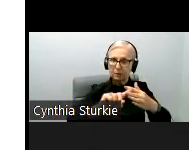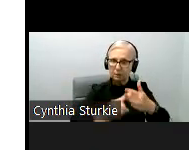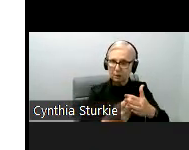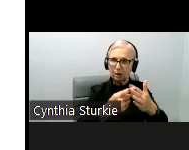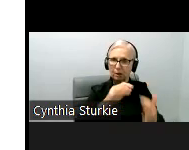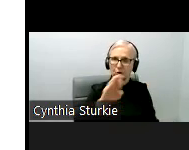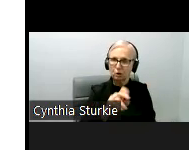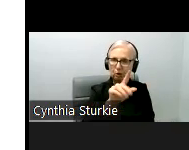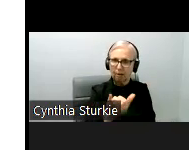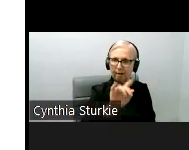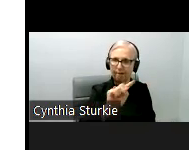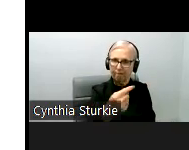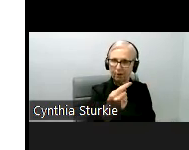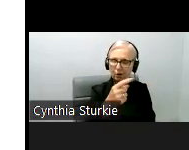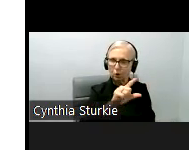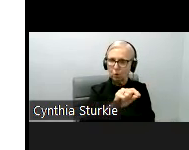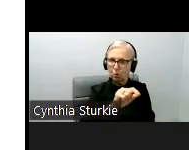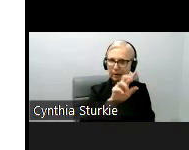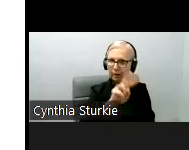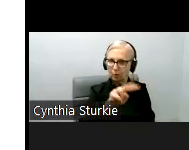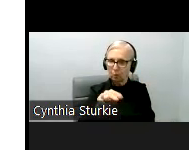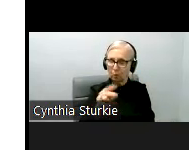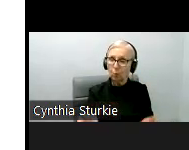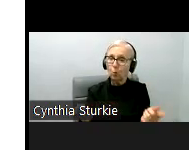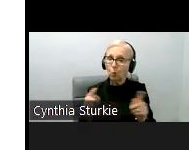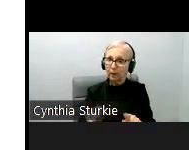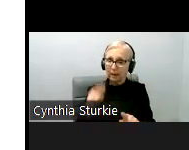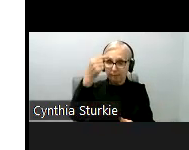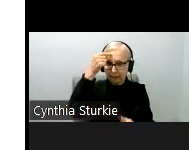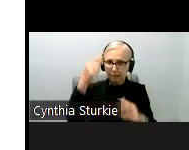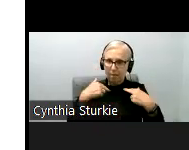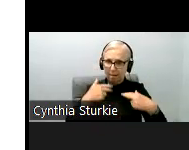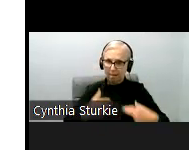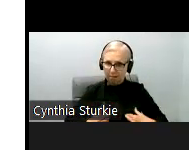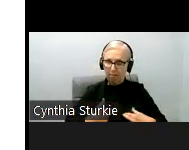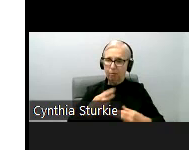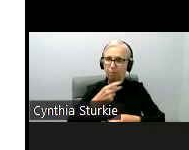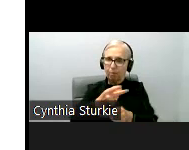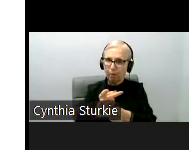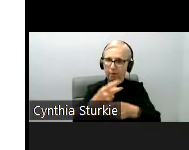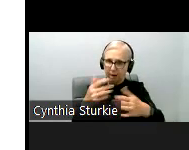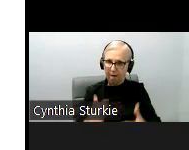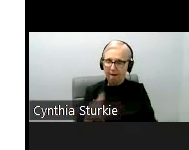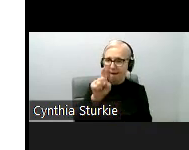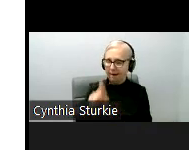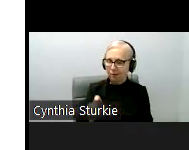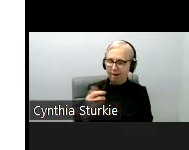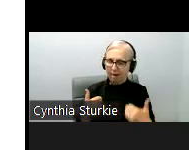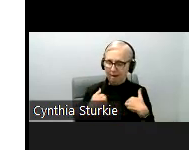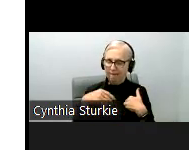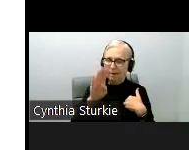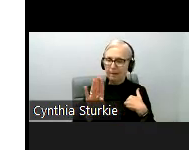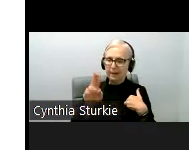July 1st of 2022, when mental health providers were required to obtain a BHE license from the